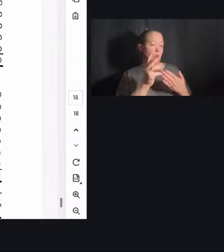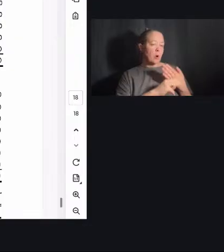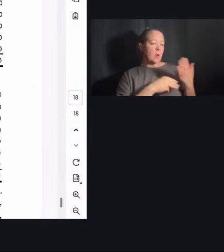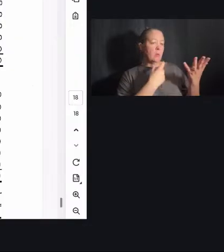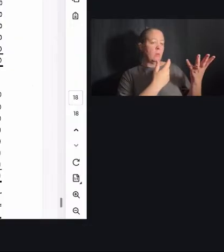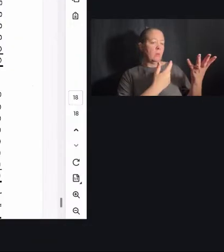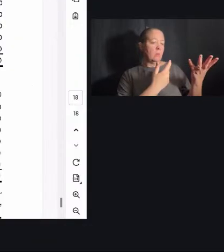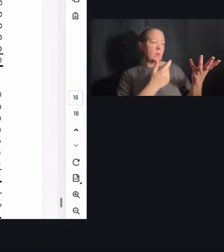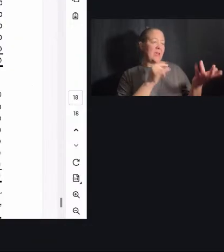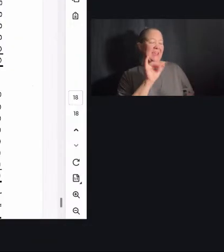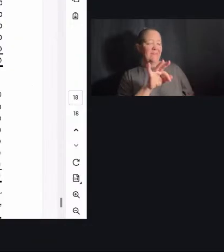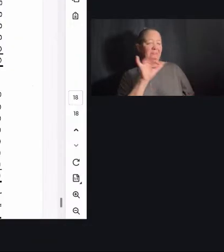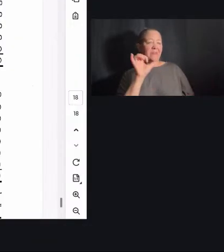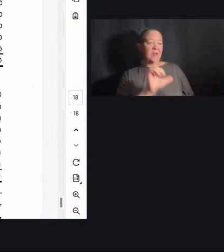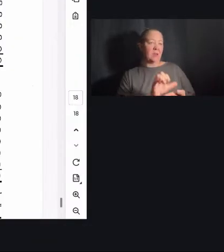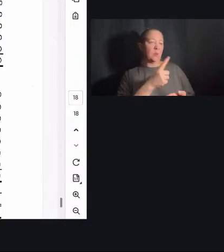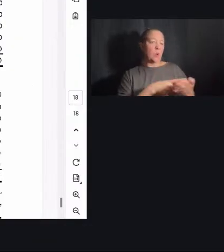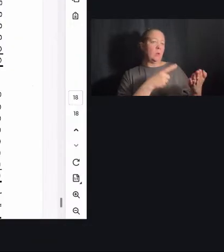for it.